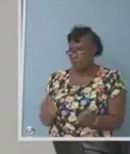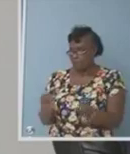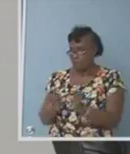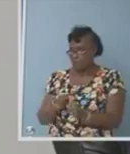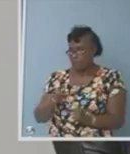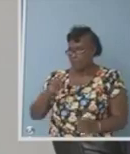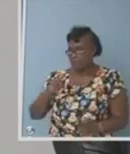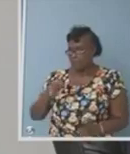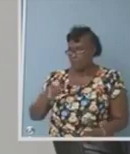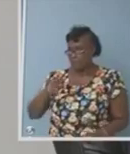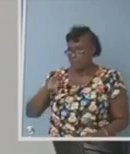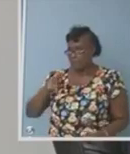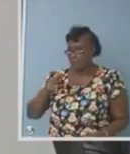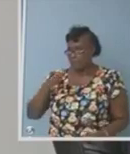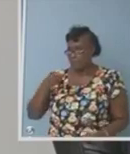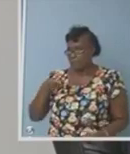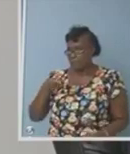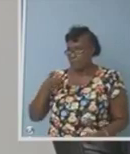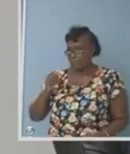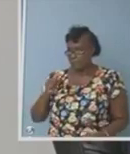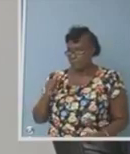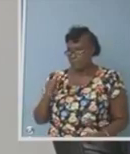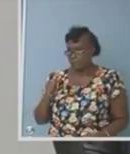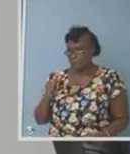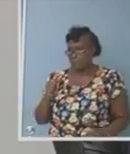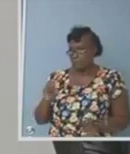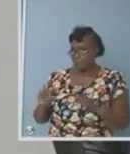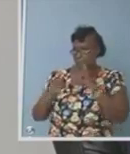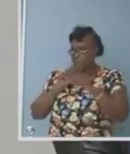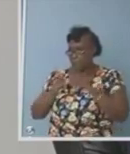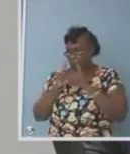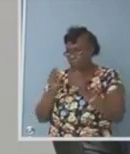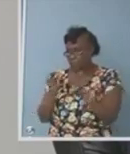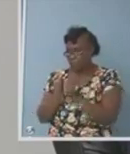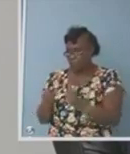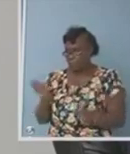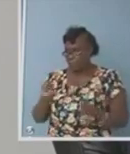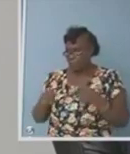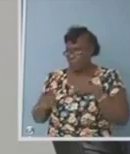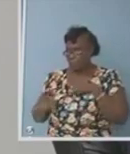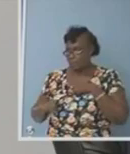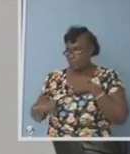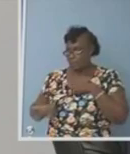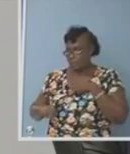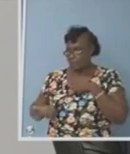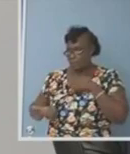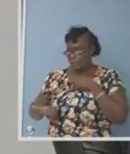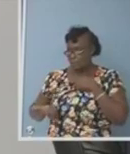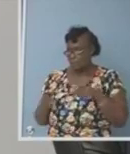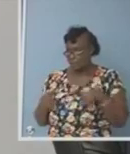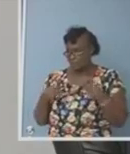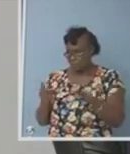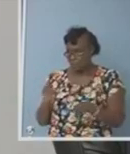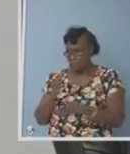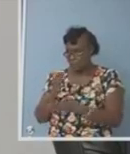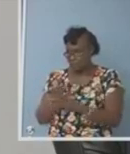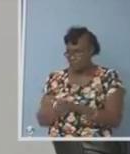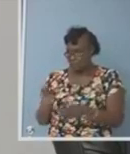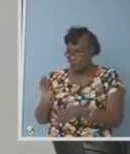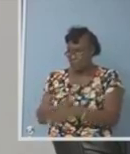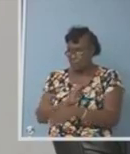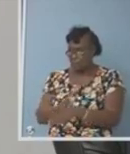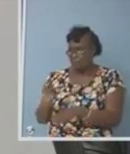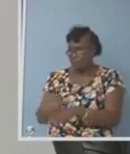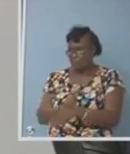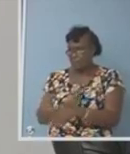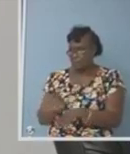TRHA, we have been doing sensitizations. I can speak for myself in terms of going to some of these businesses and some of these